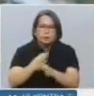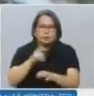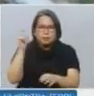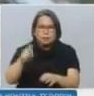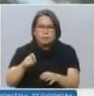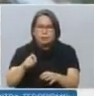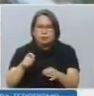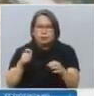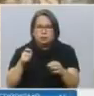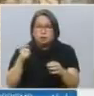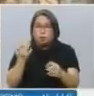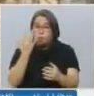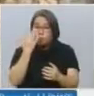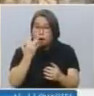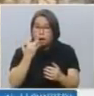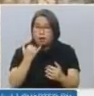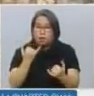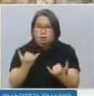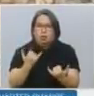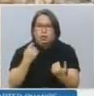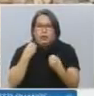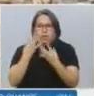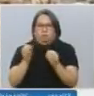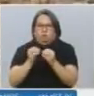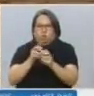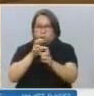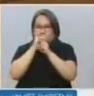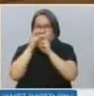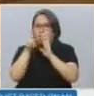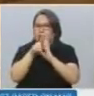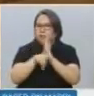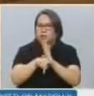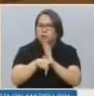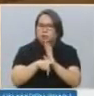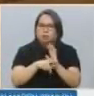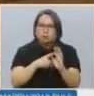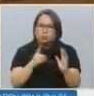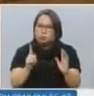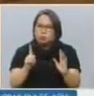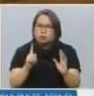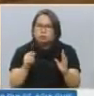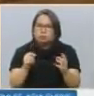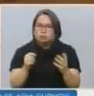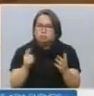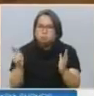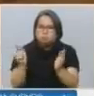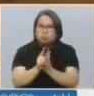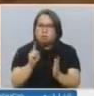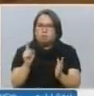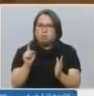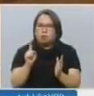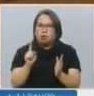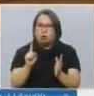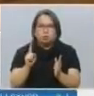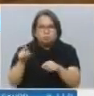this time you will have restrictive policies, the prohibition of